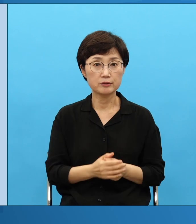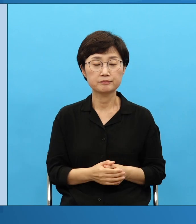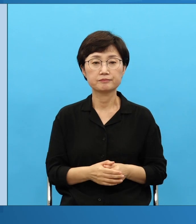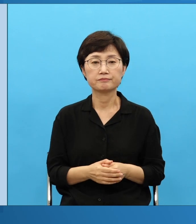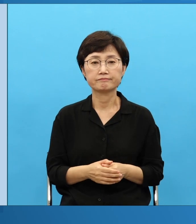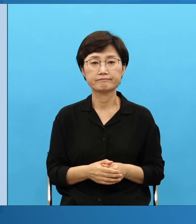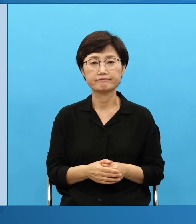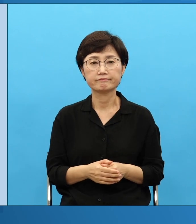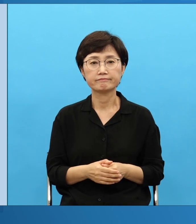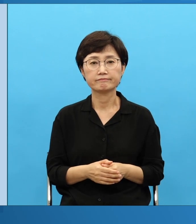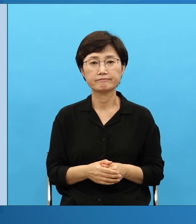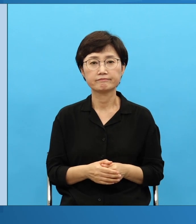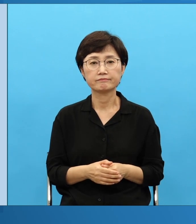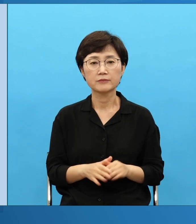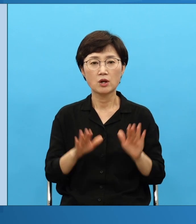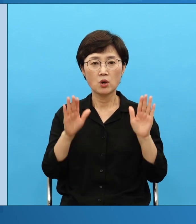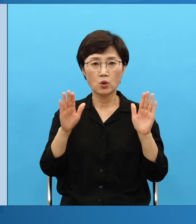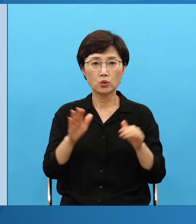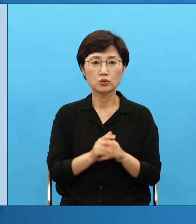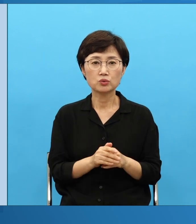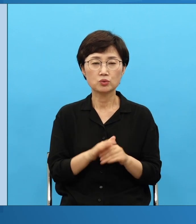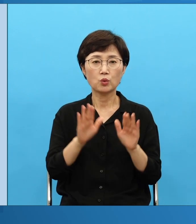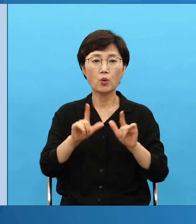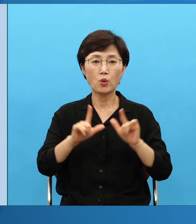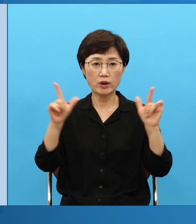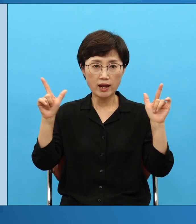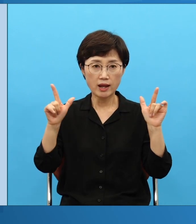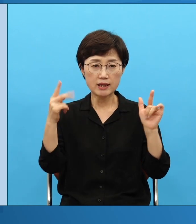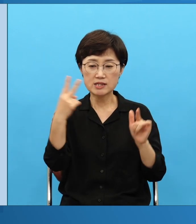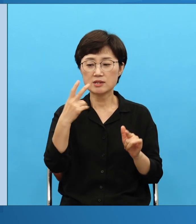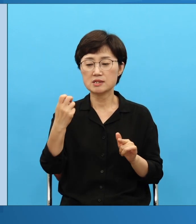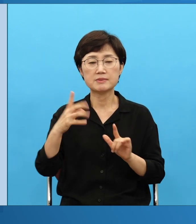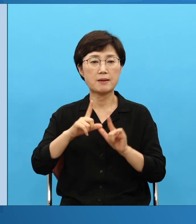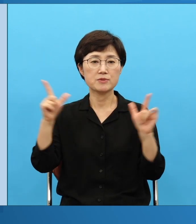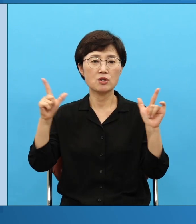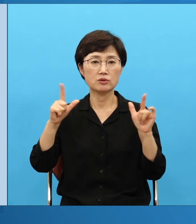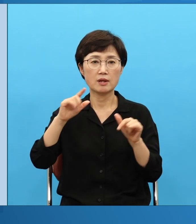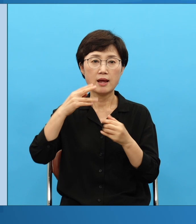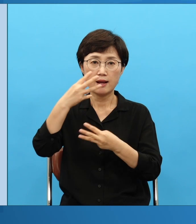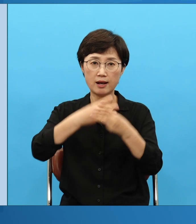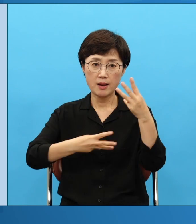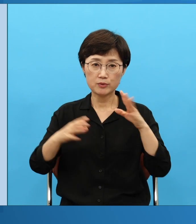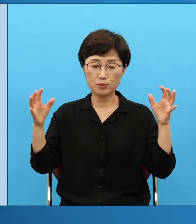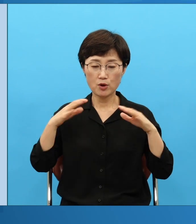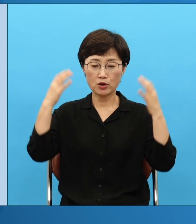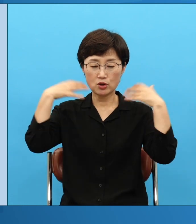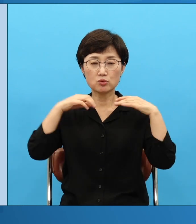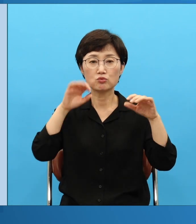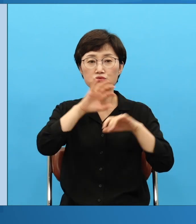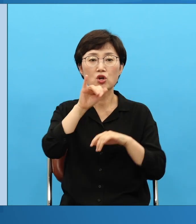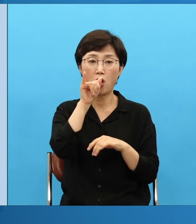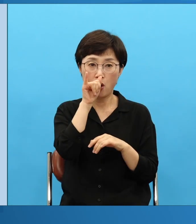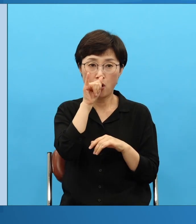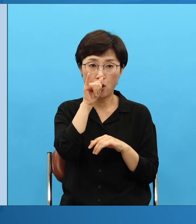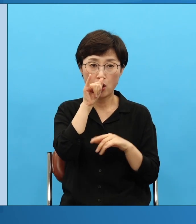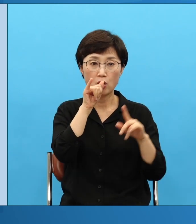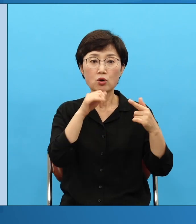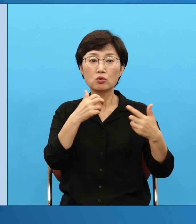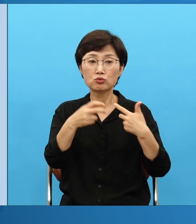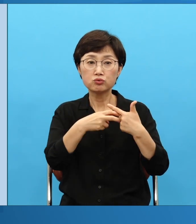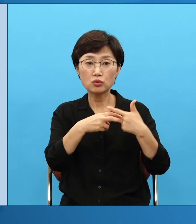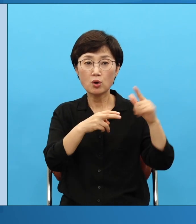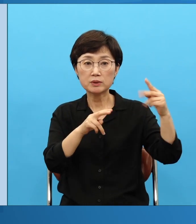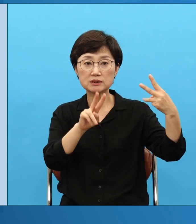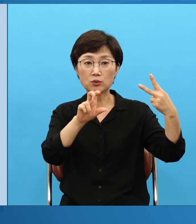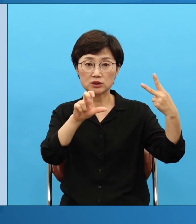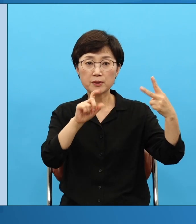far. The 2023 EMS Summer Mission Camp will be held under the theme of Luke 2:52, spiritual, intellectual, social,